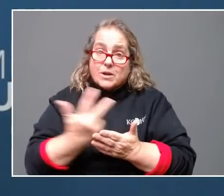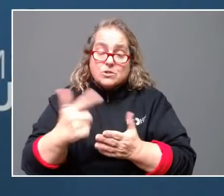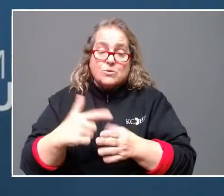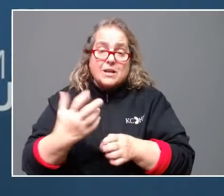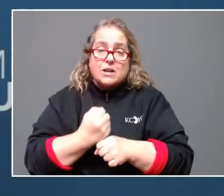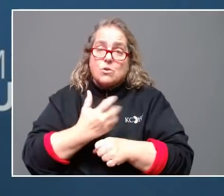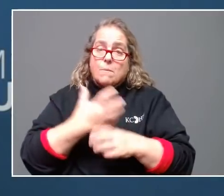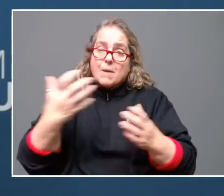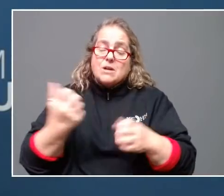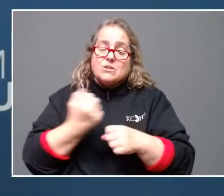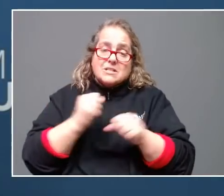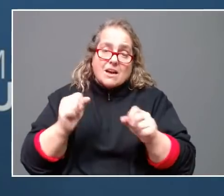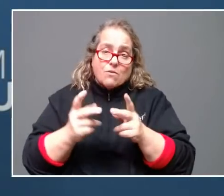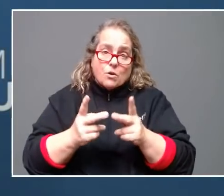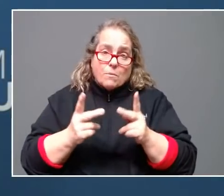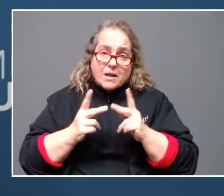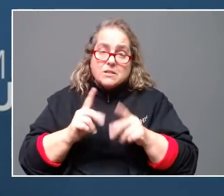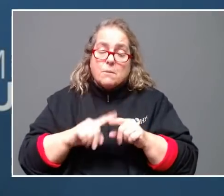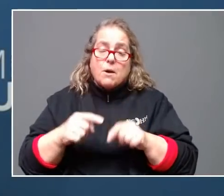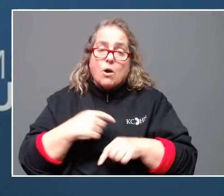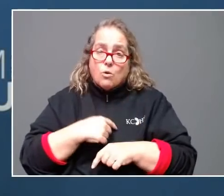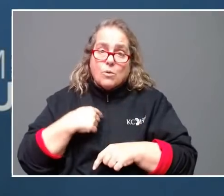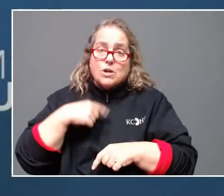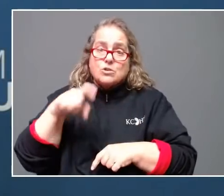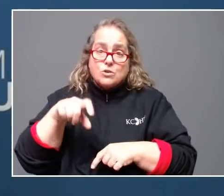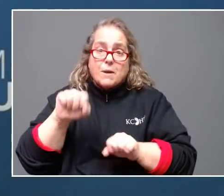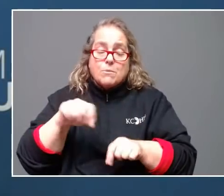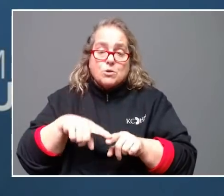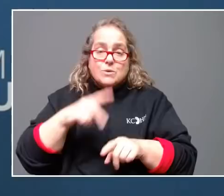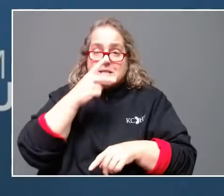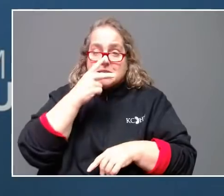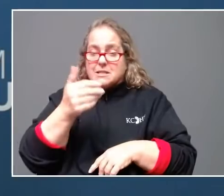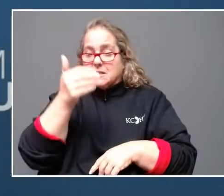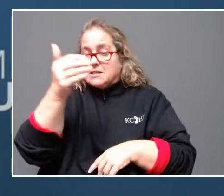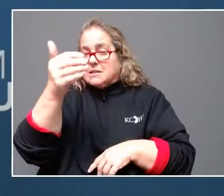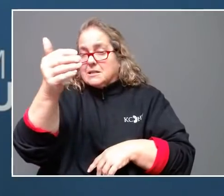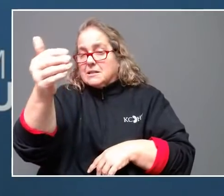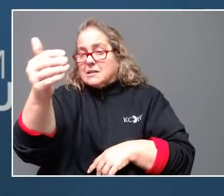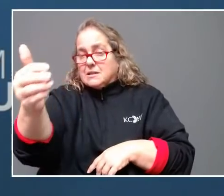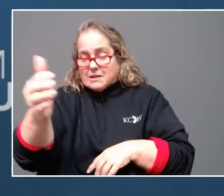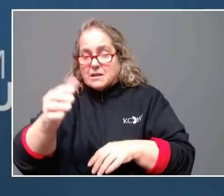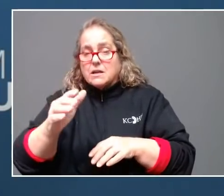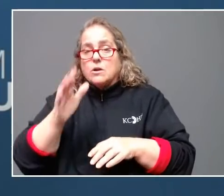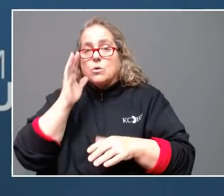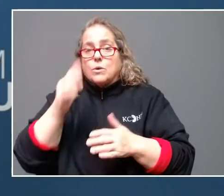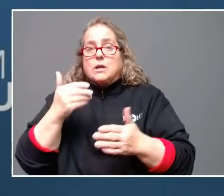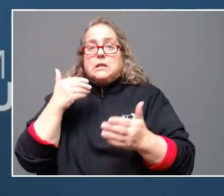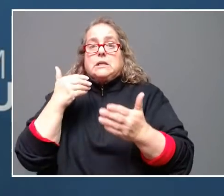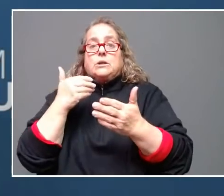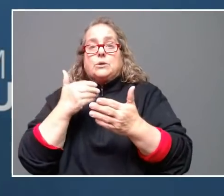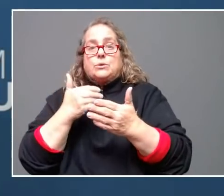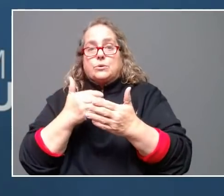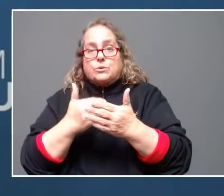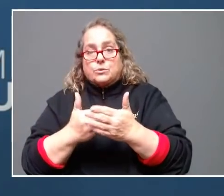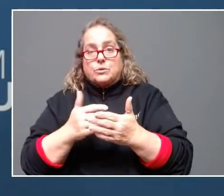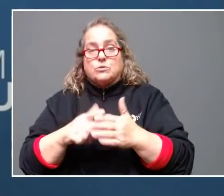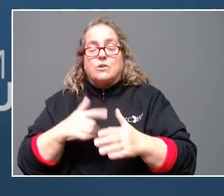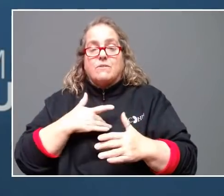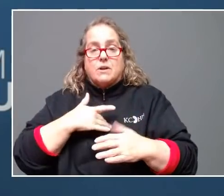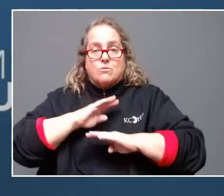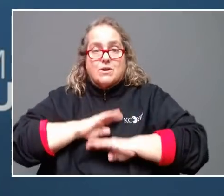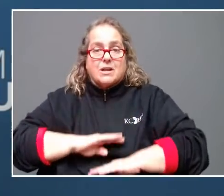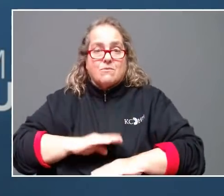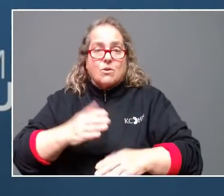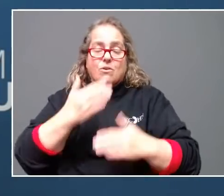place. But we ought to be able to see light at the end of this tunnel, at least, and push on through it. Thanks for all the